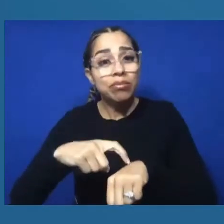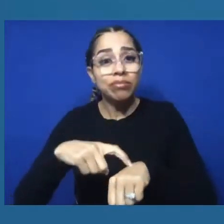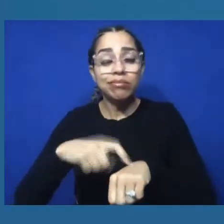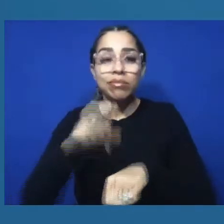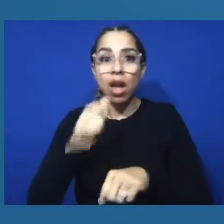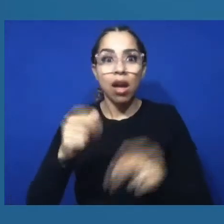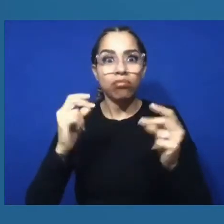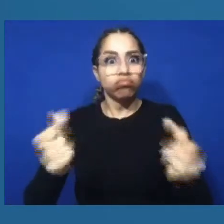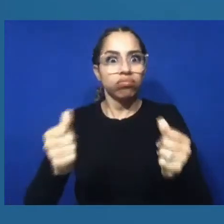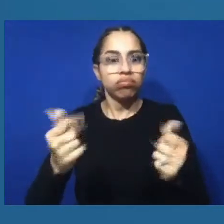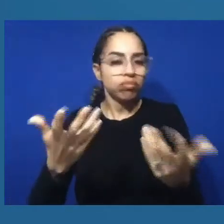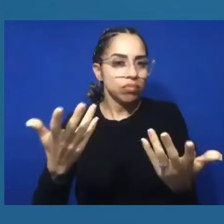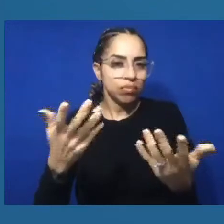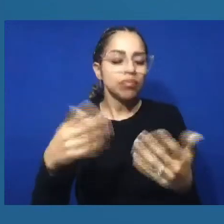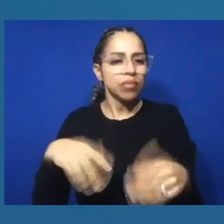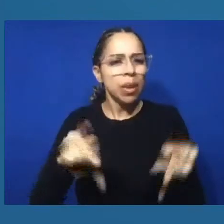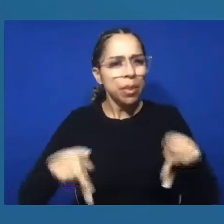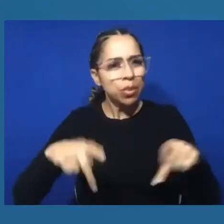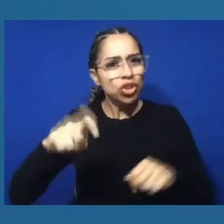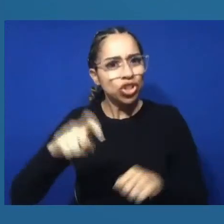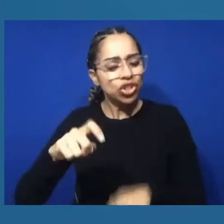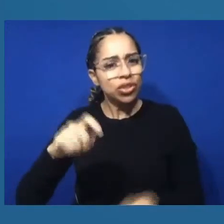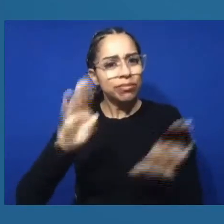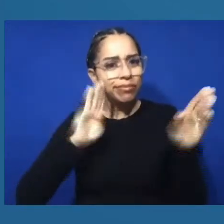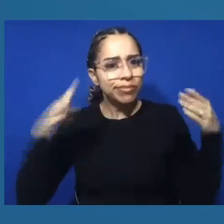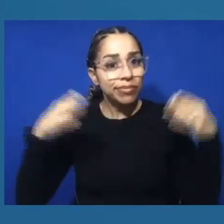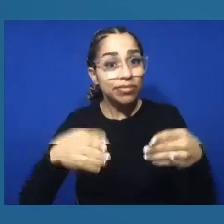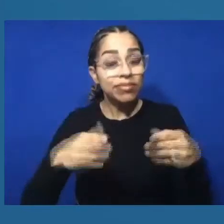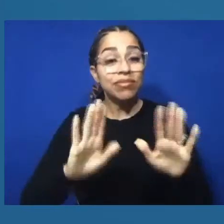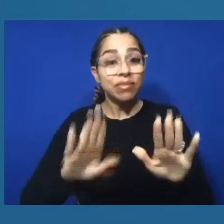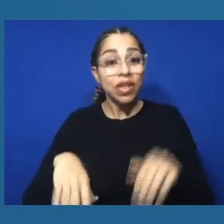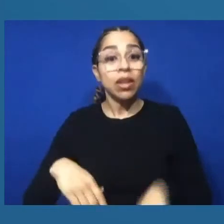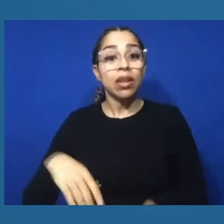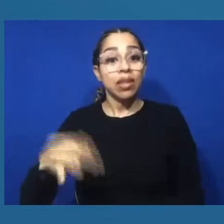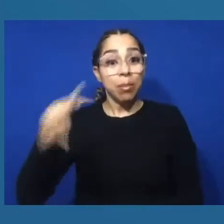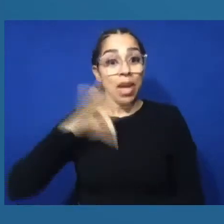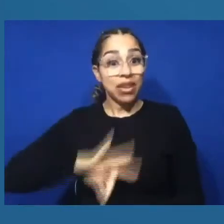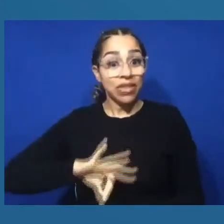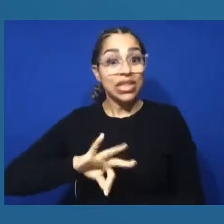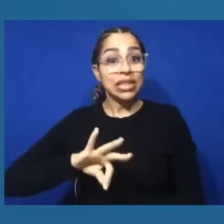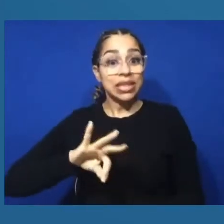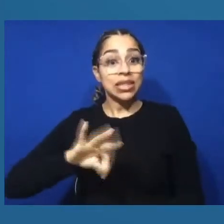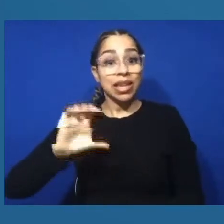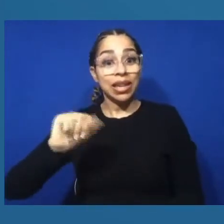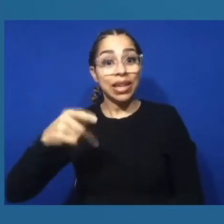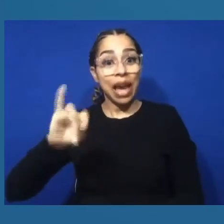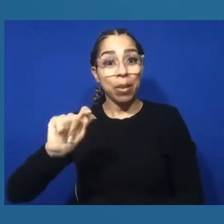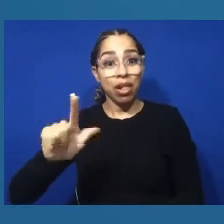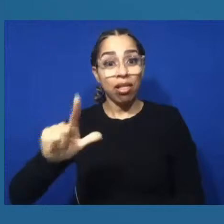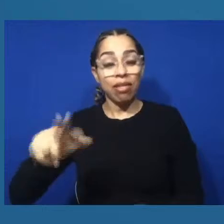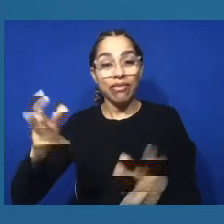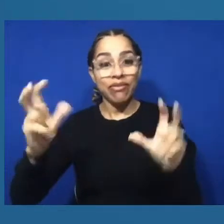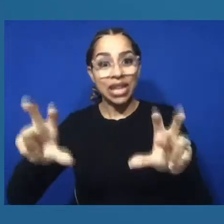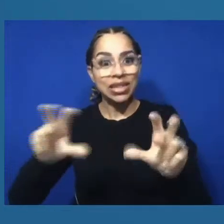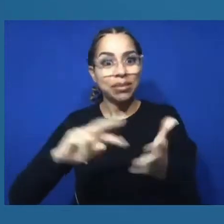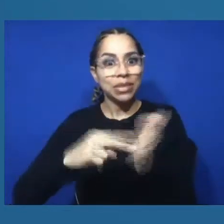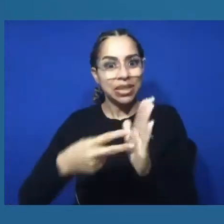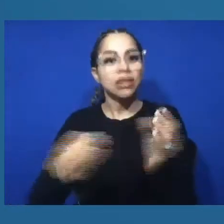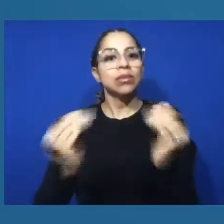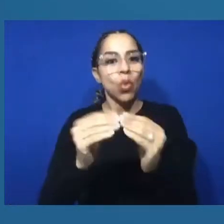more focused on is that the benefits from Cap and Invest mean there's money coming in for us to invest in programs that are so